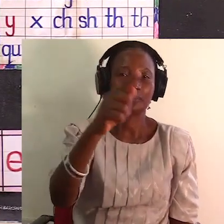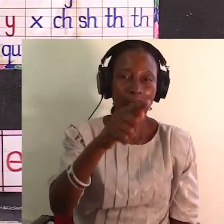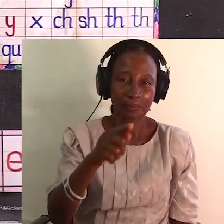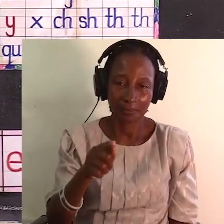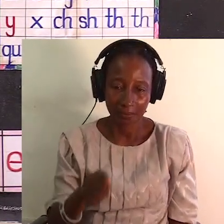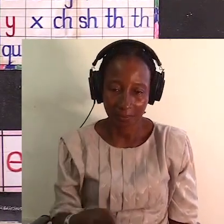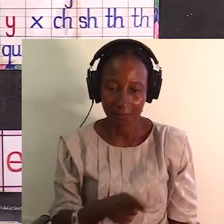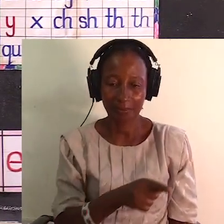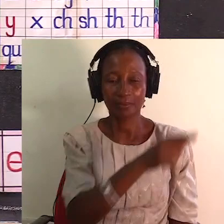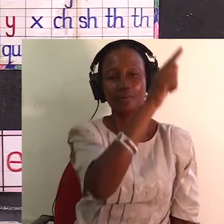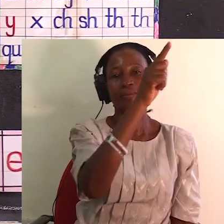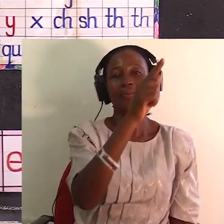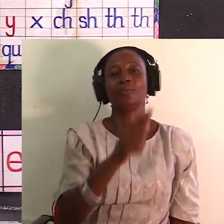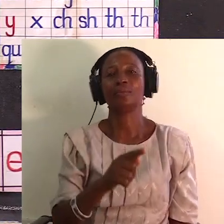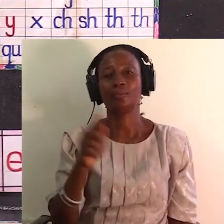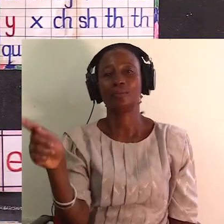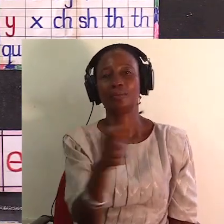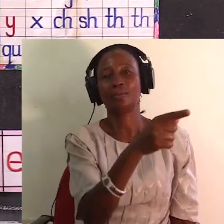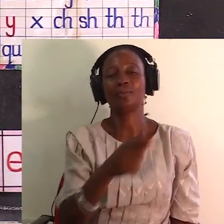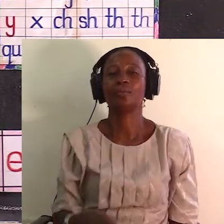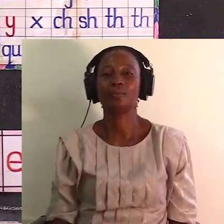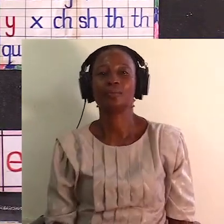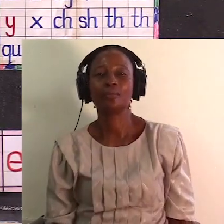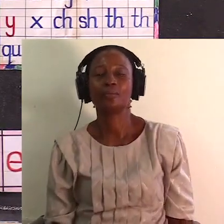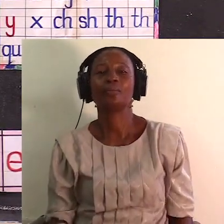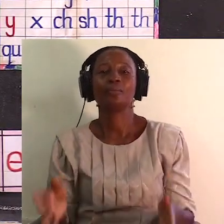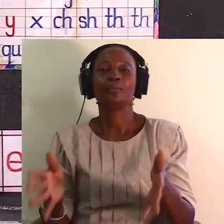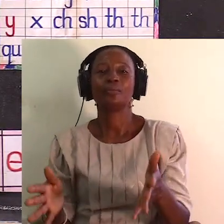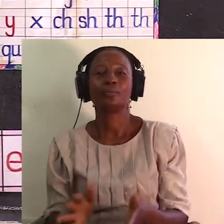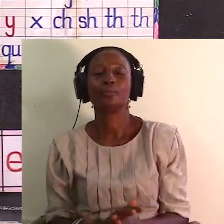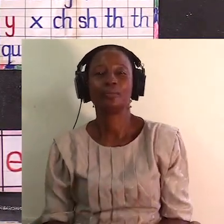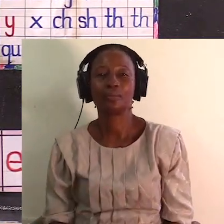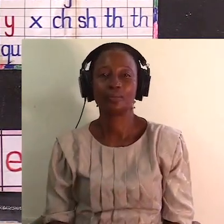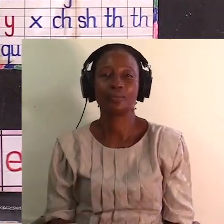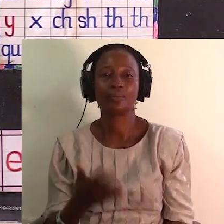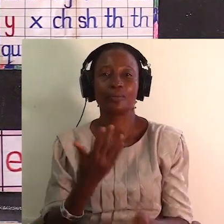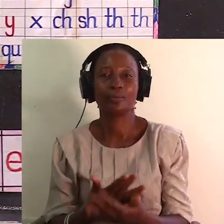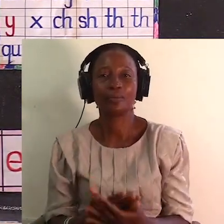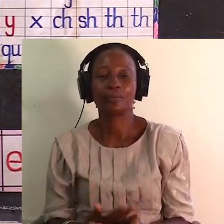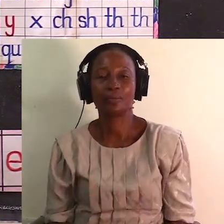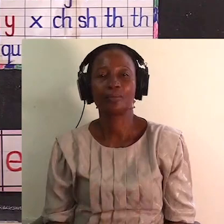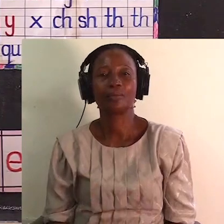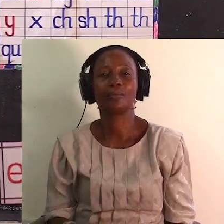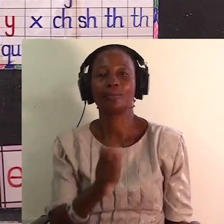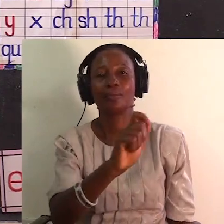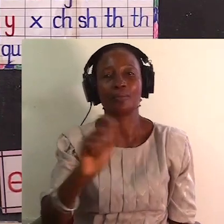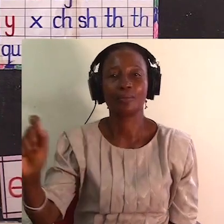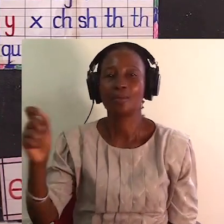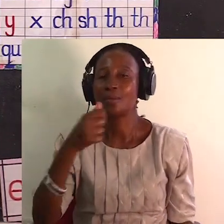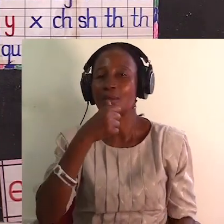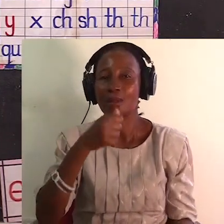Curly down, curve, and across. So now we've already formed